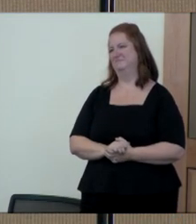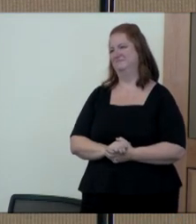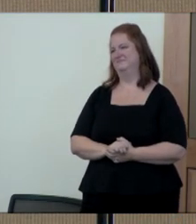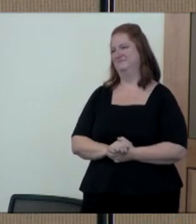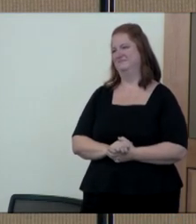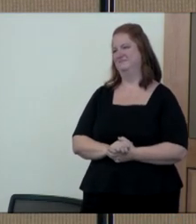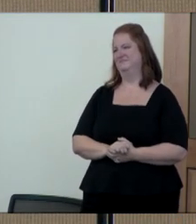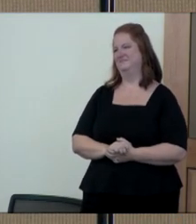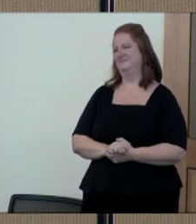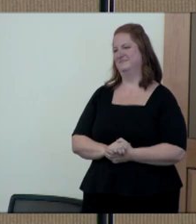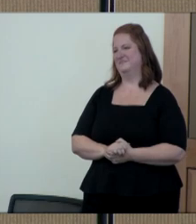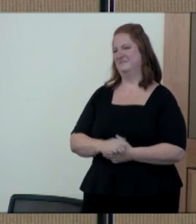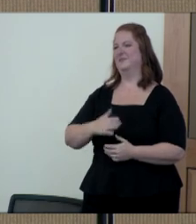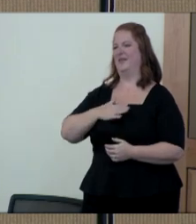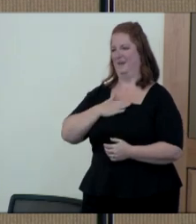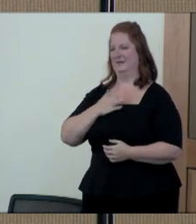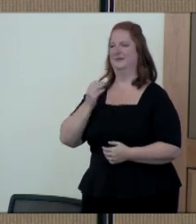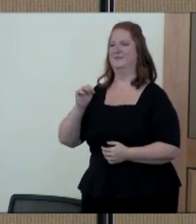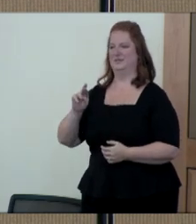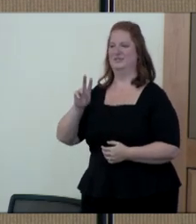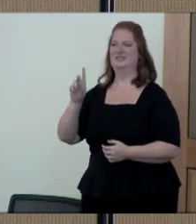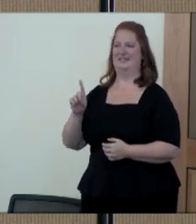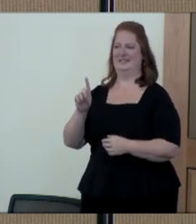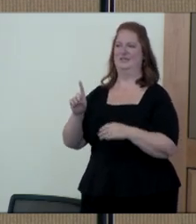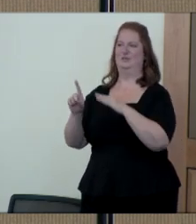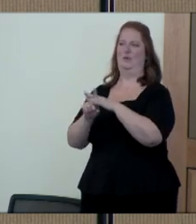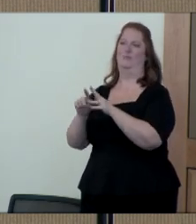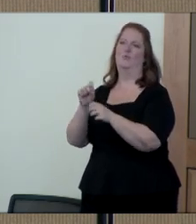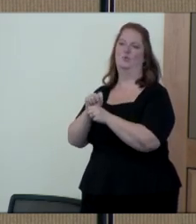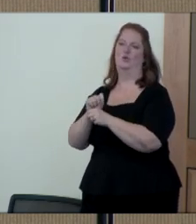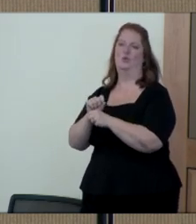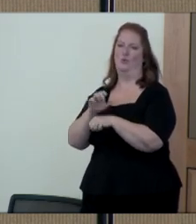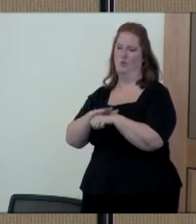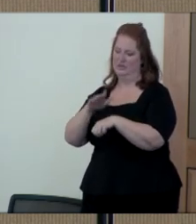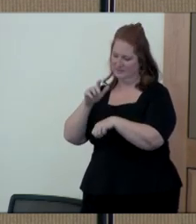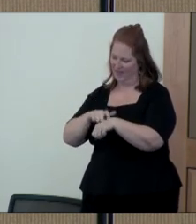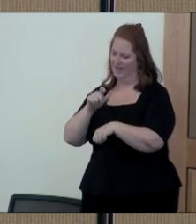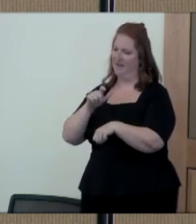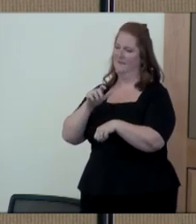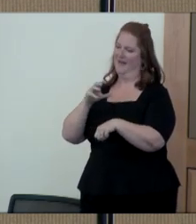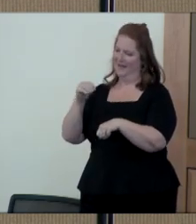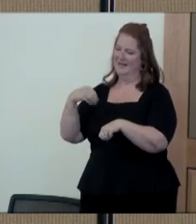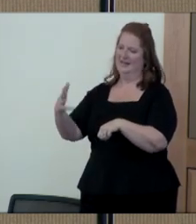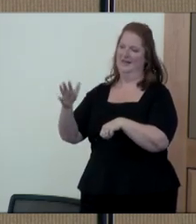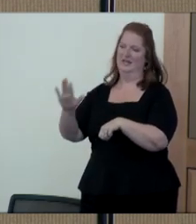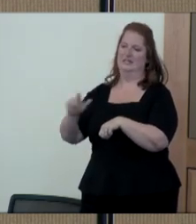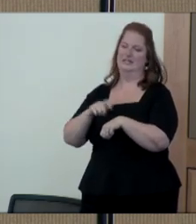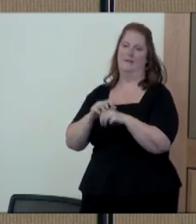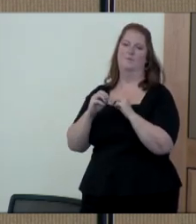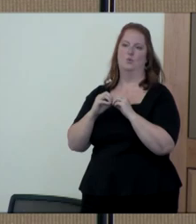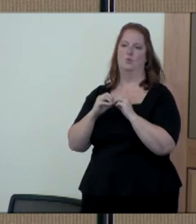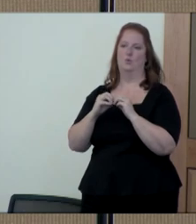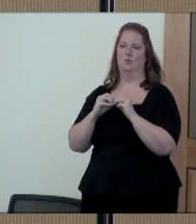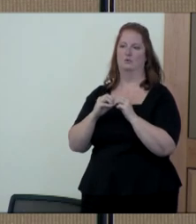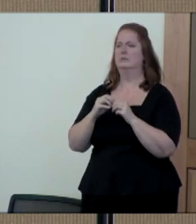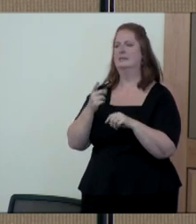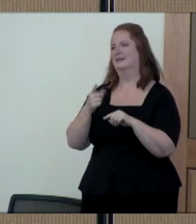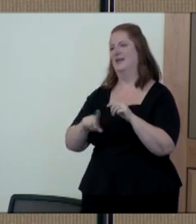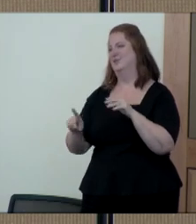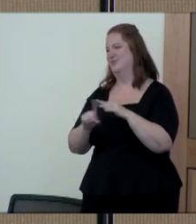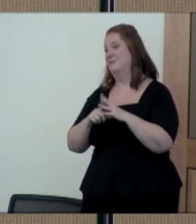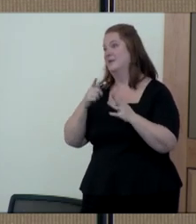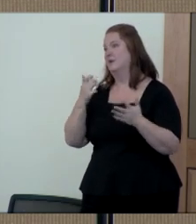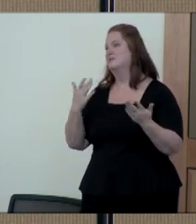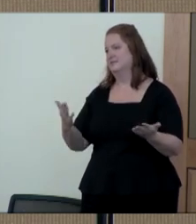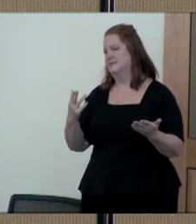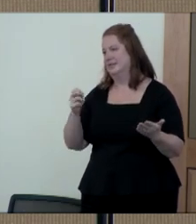I'm so happy that Mr. D continues to be on time and has so much more time still yet to come. He can't be with us today because he